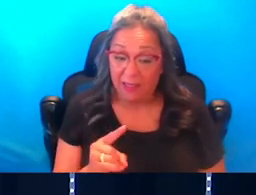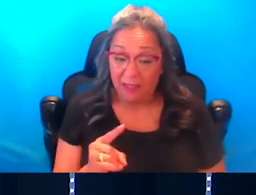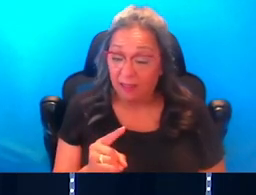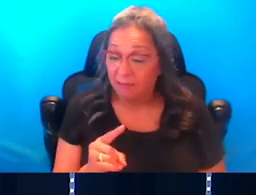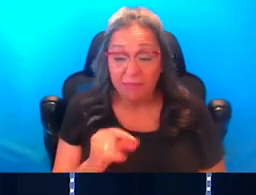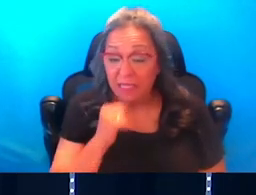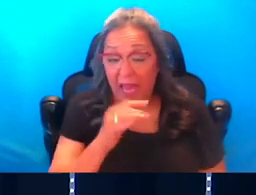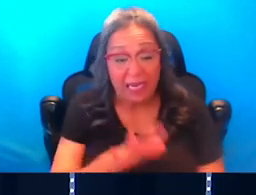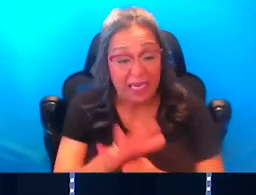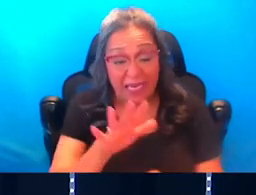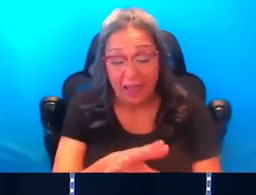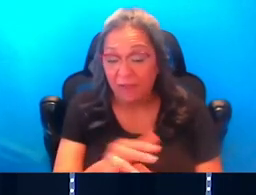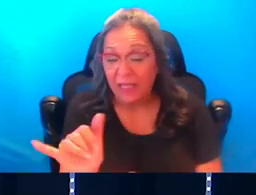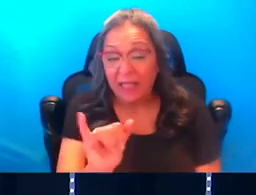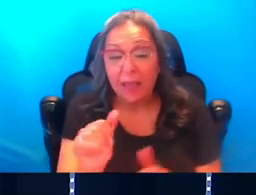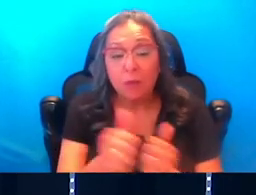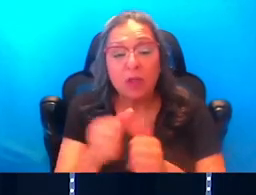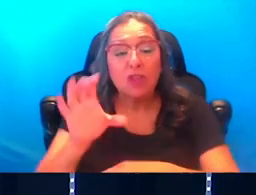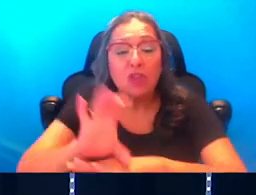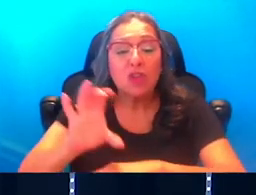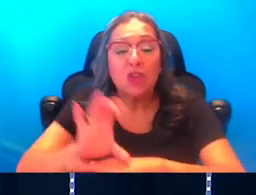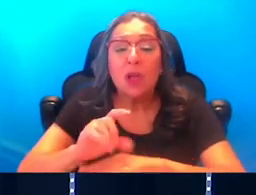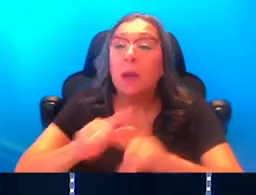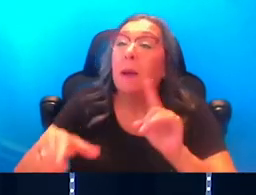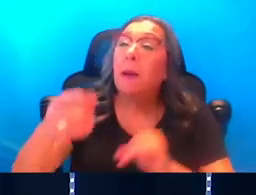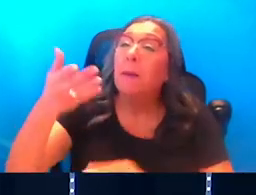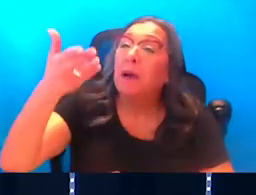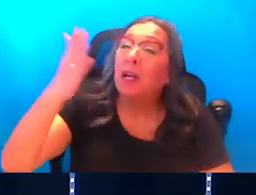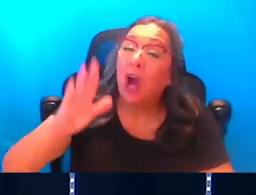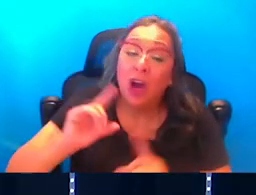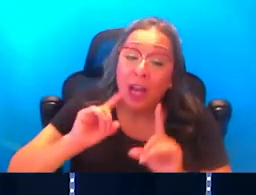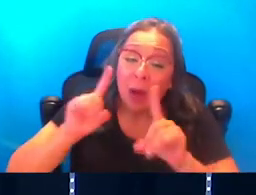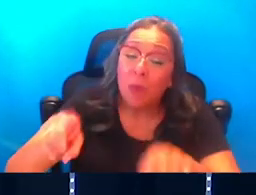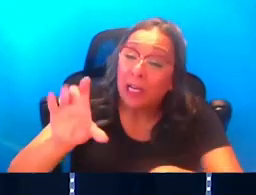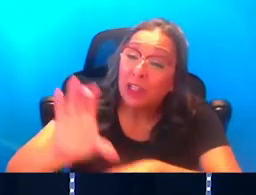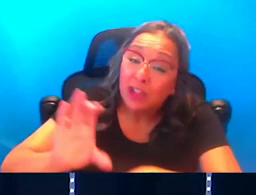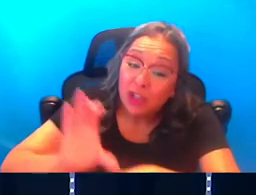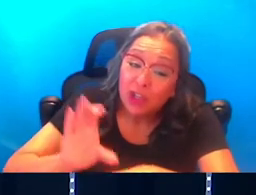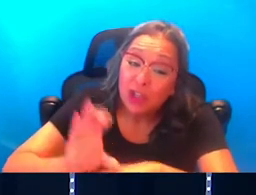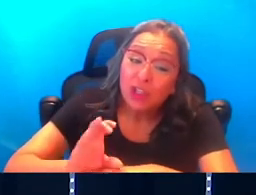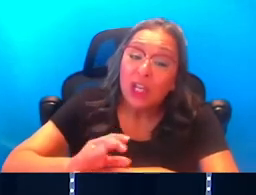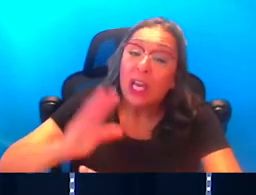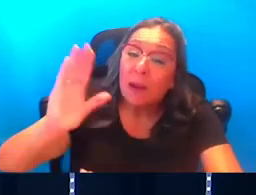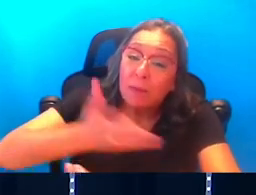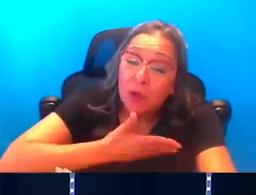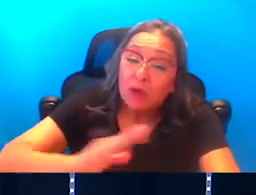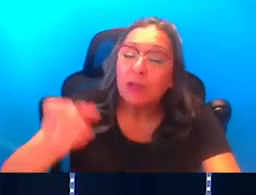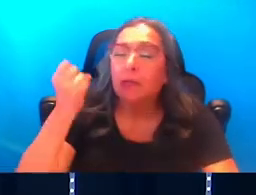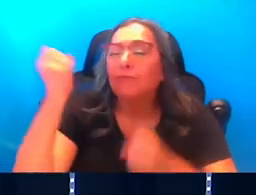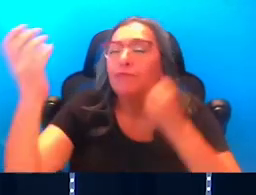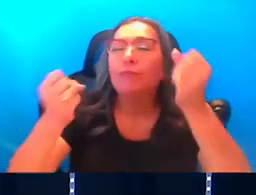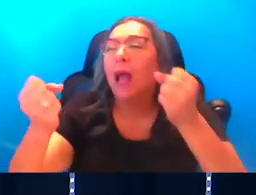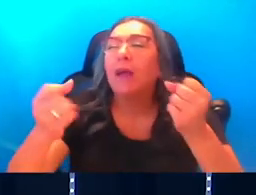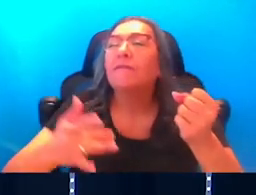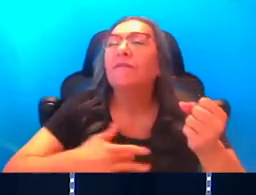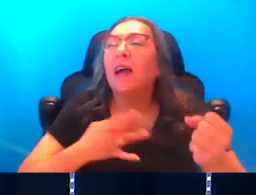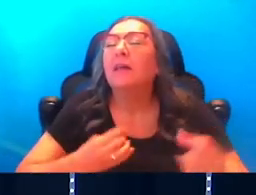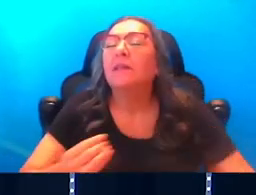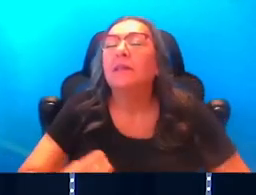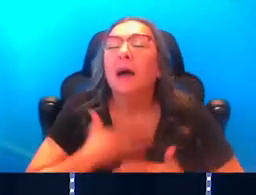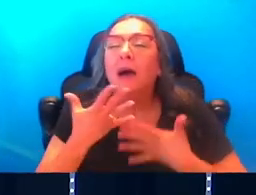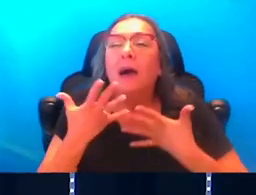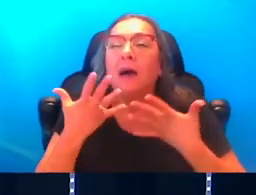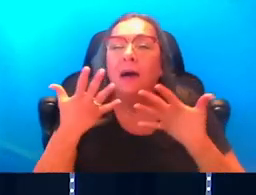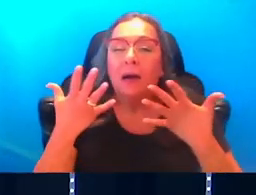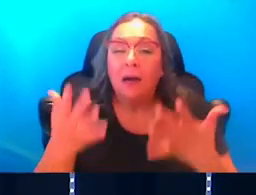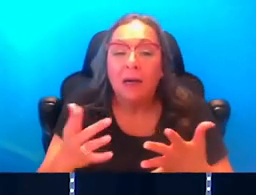church, it's the same way. But God, I was in the worship service and the music got going and I really felt something. I really felt something stir.